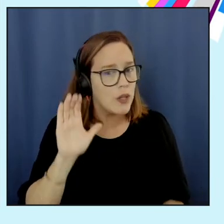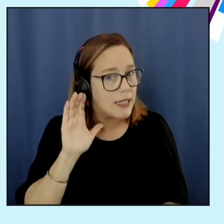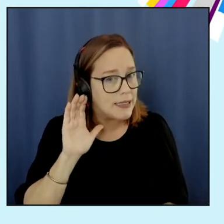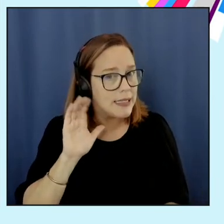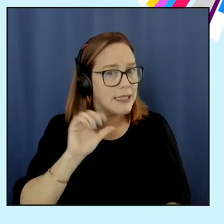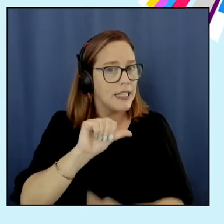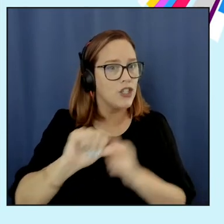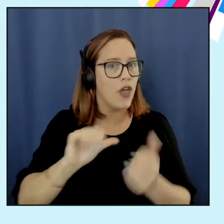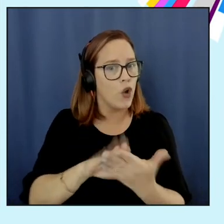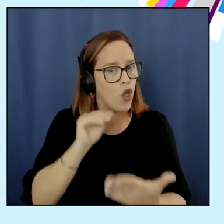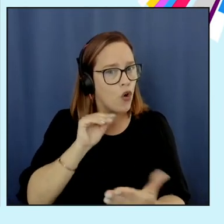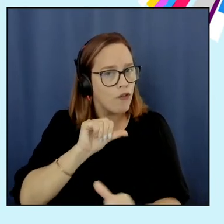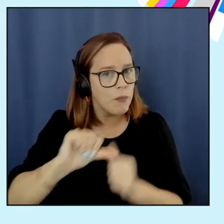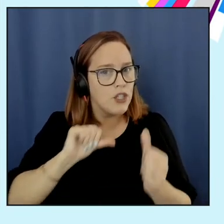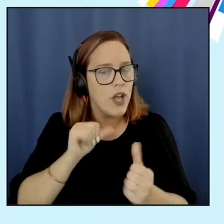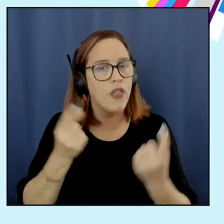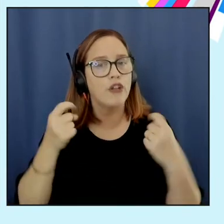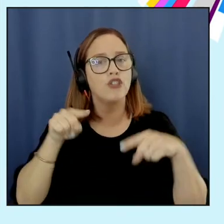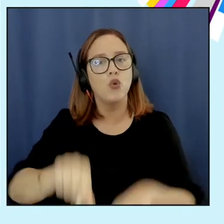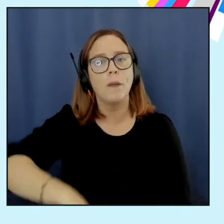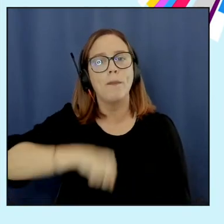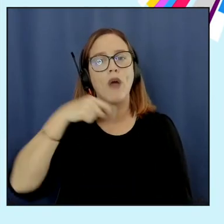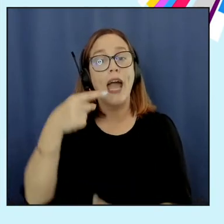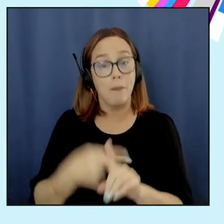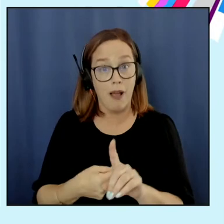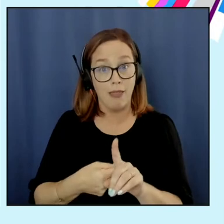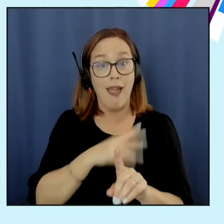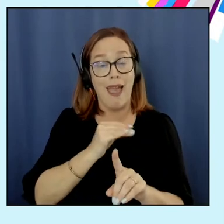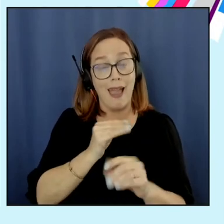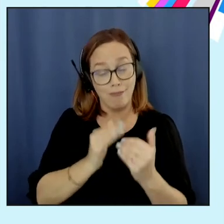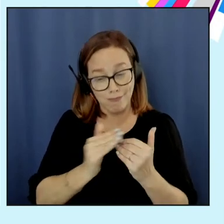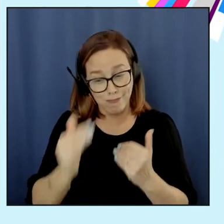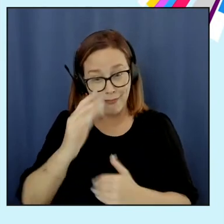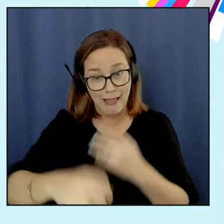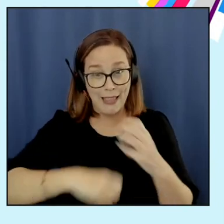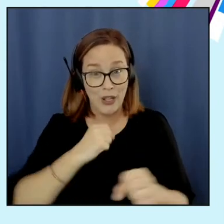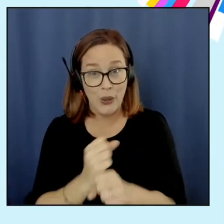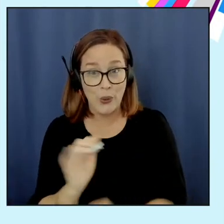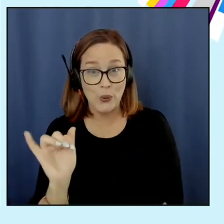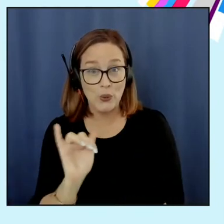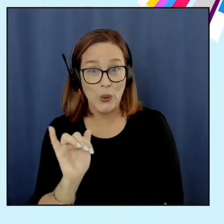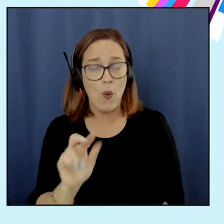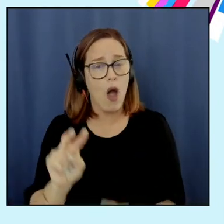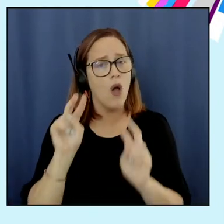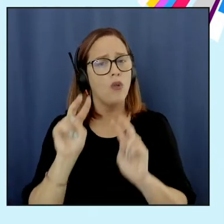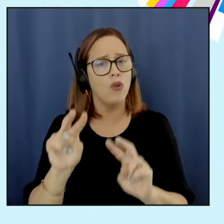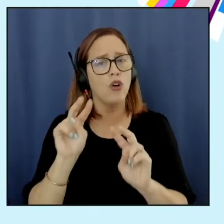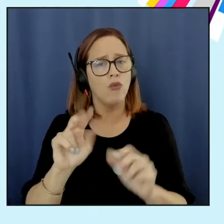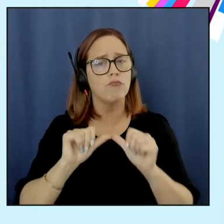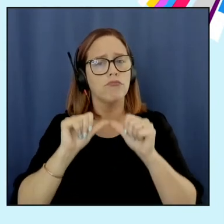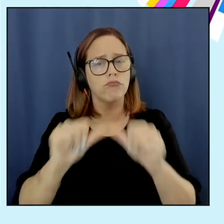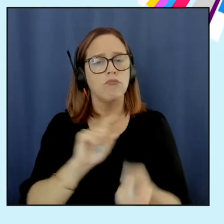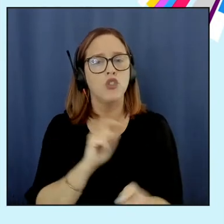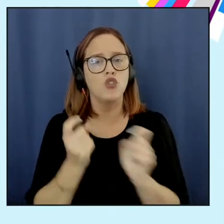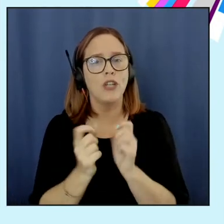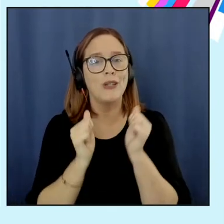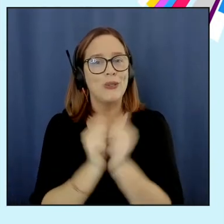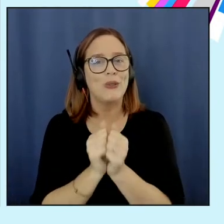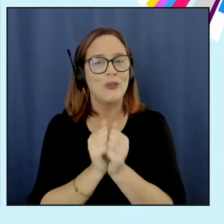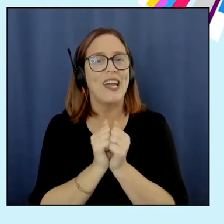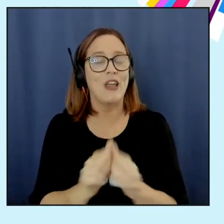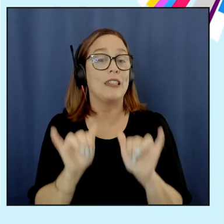Month and every other day of the year as well. I look forward to continuing to make change together. Stay safe and